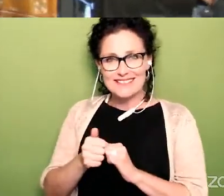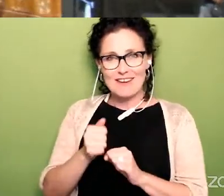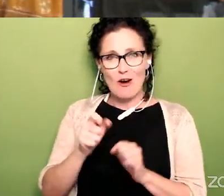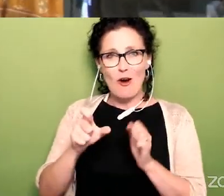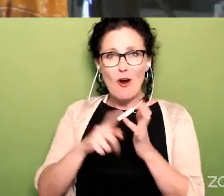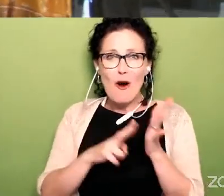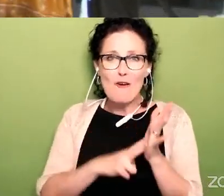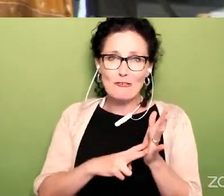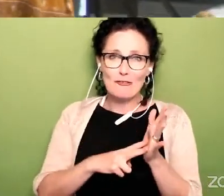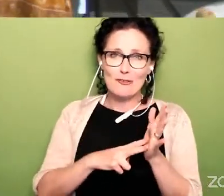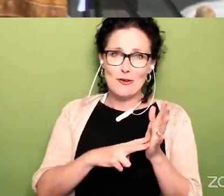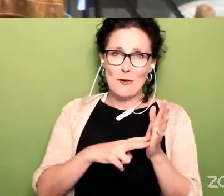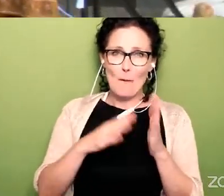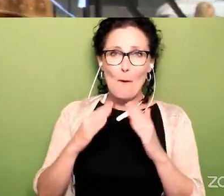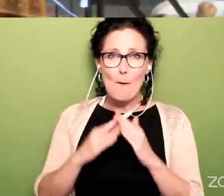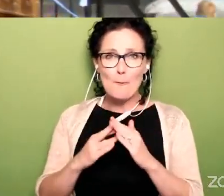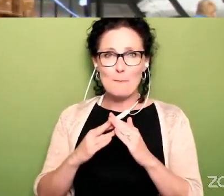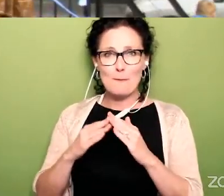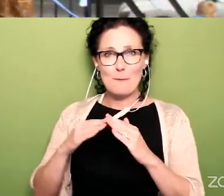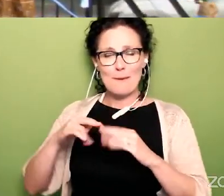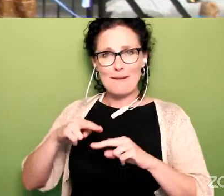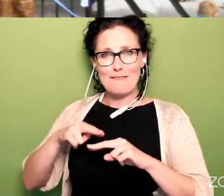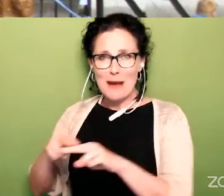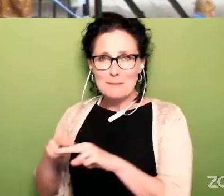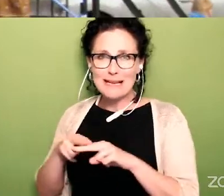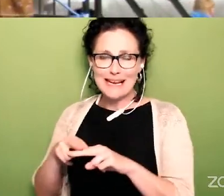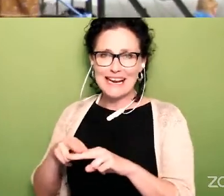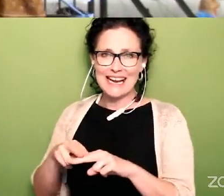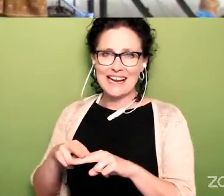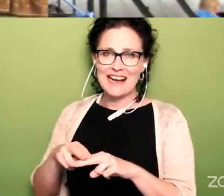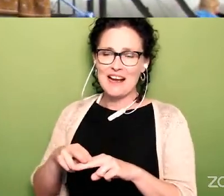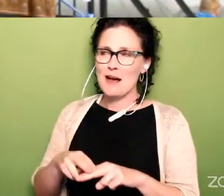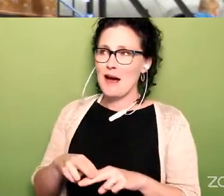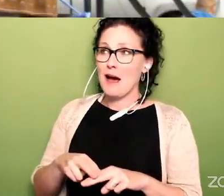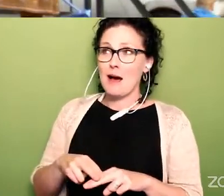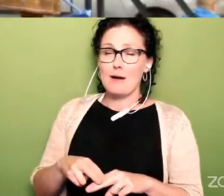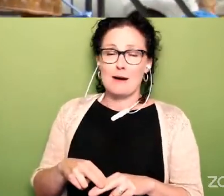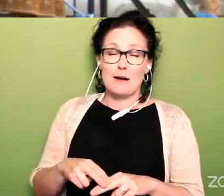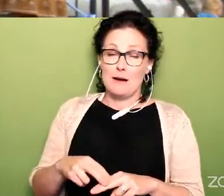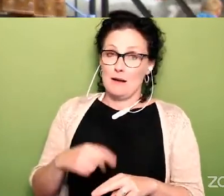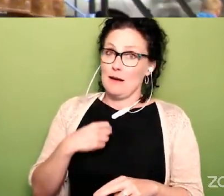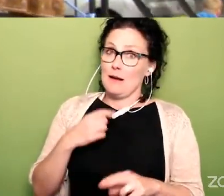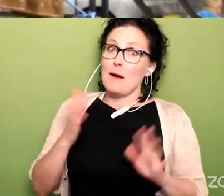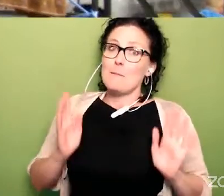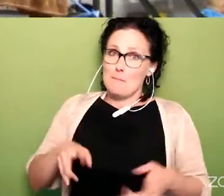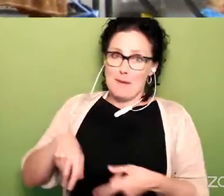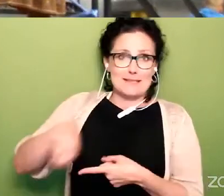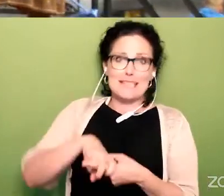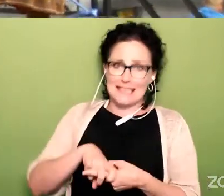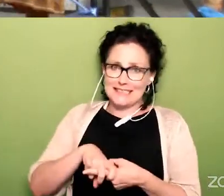This is not in Mandeep's ingredients for a good life. It's my own special gift to you.